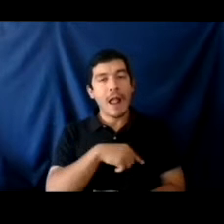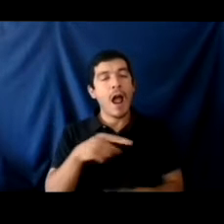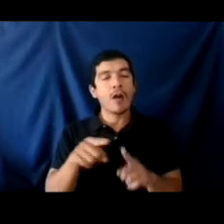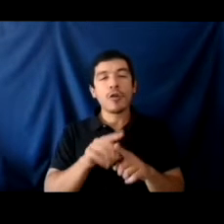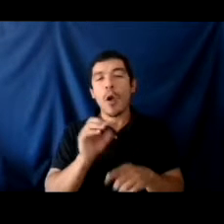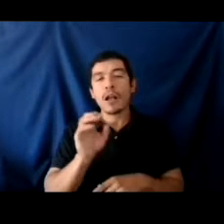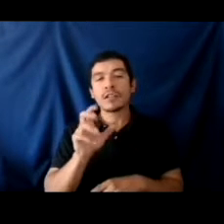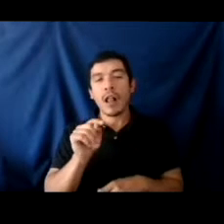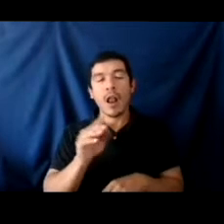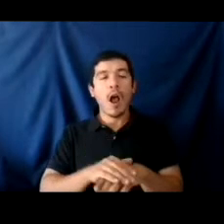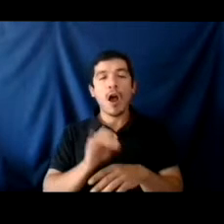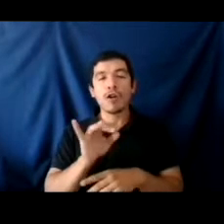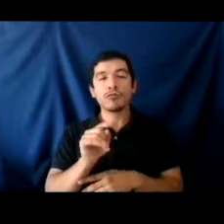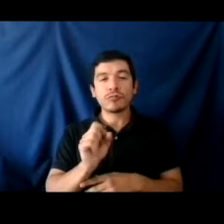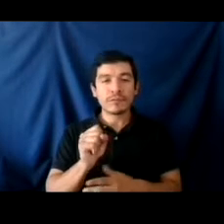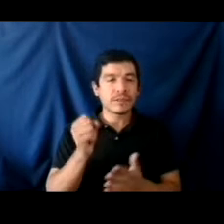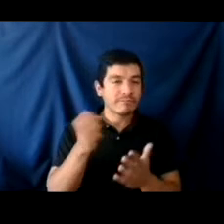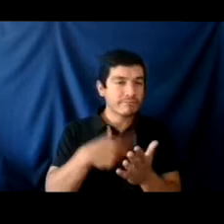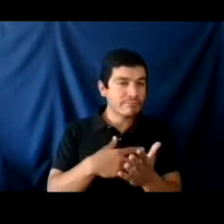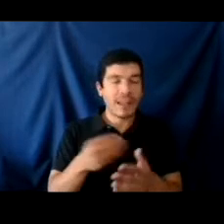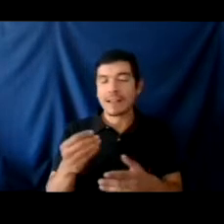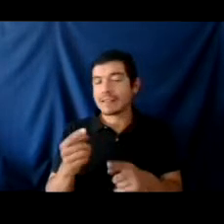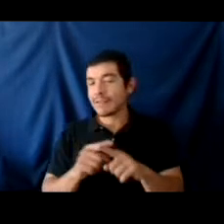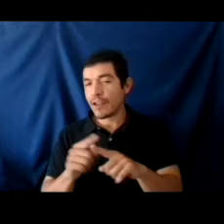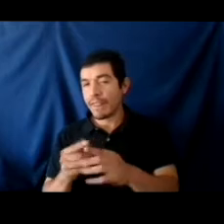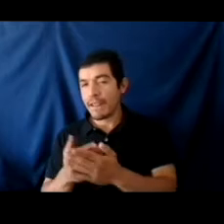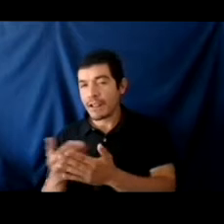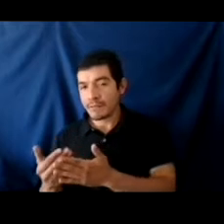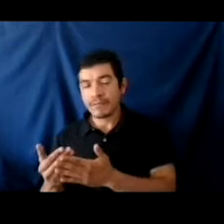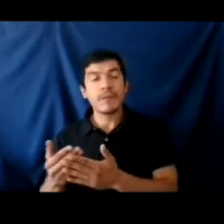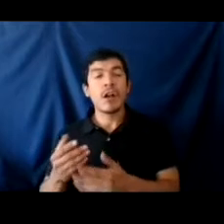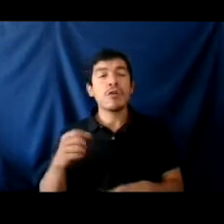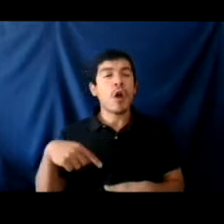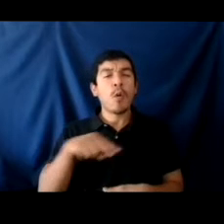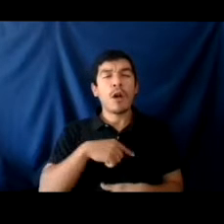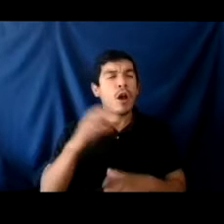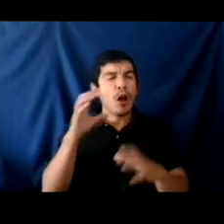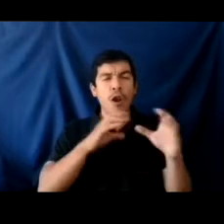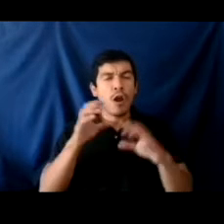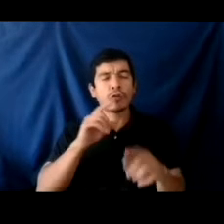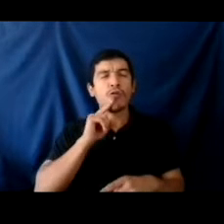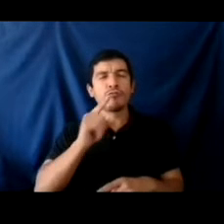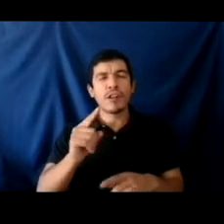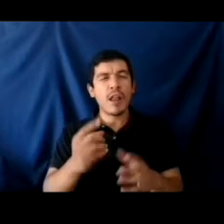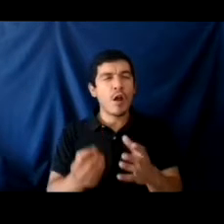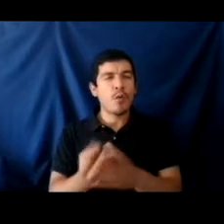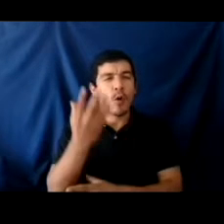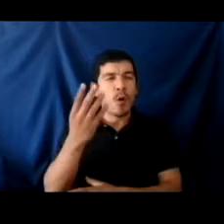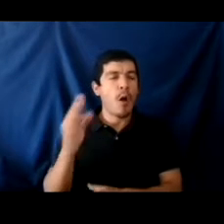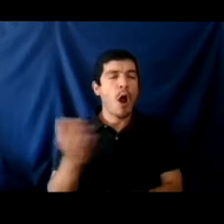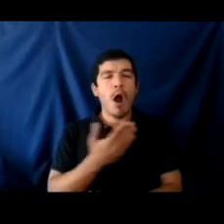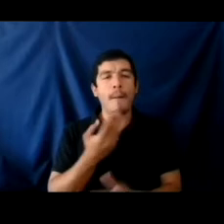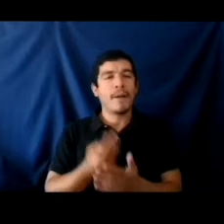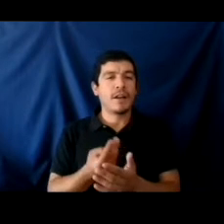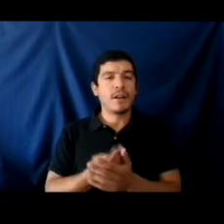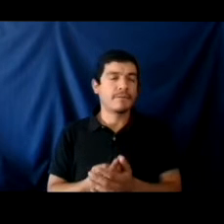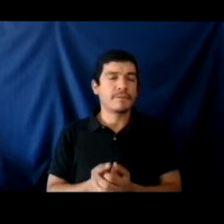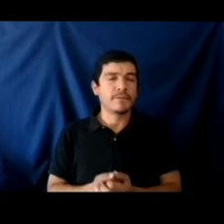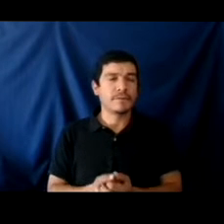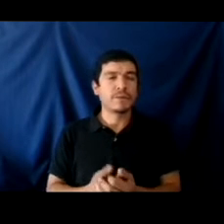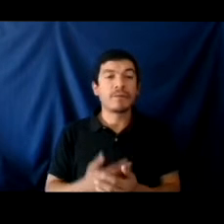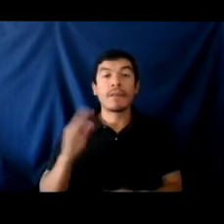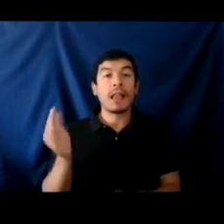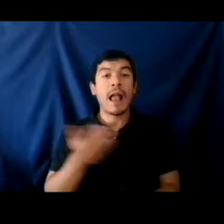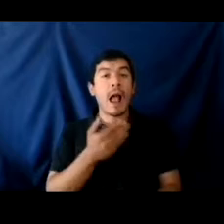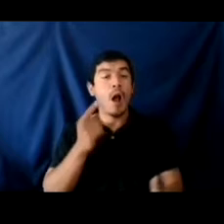on scripts, etc. So we're looking to really diversify our revenue. Our